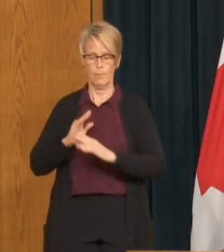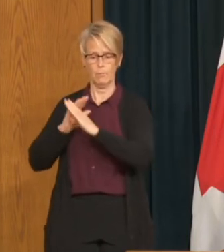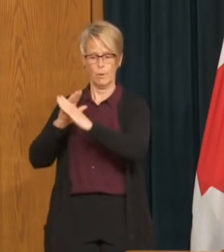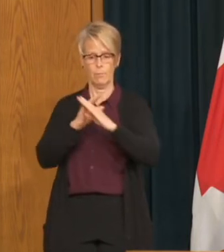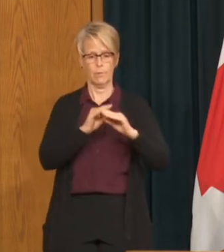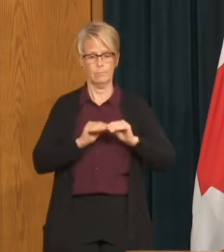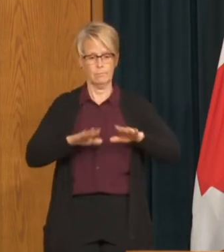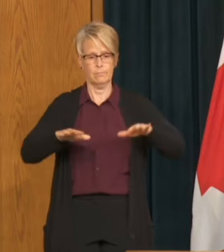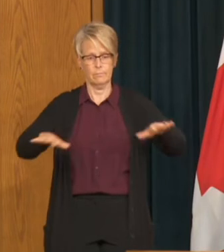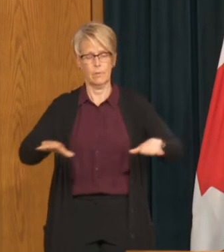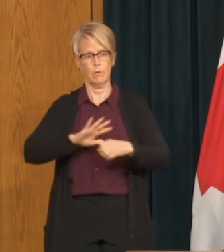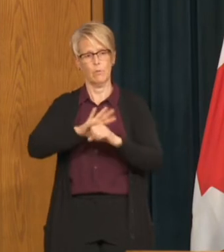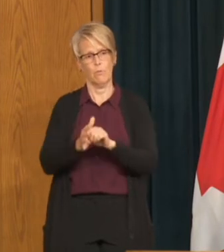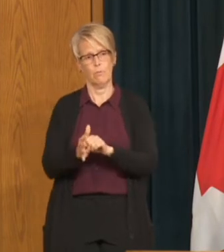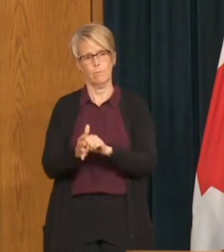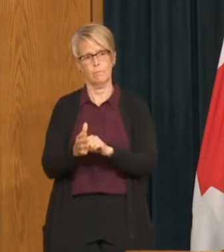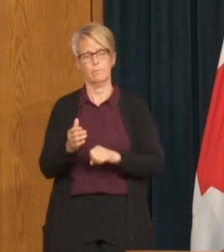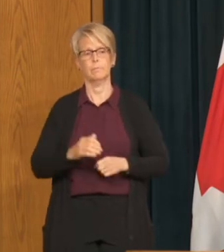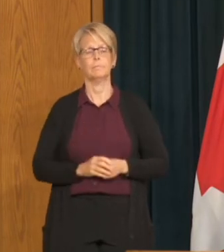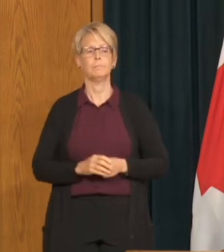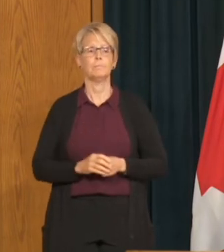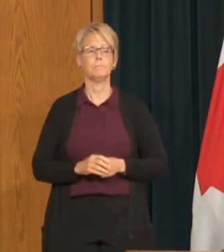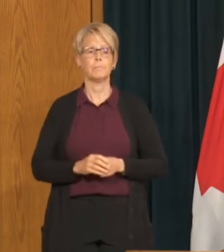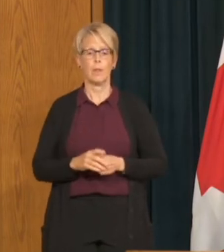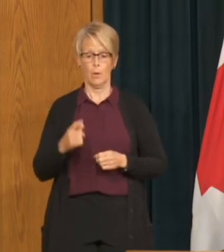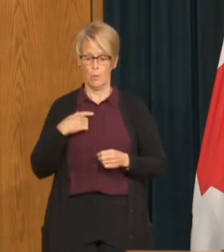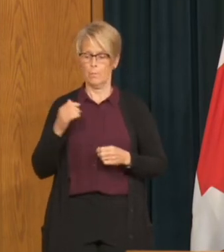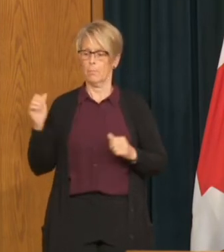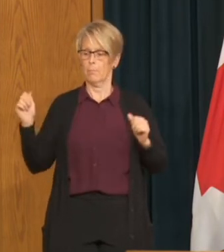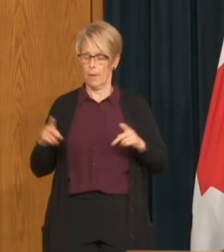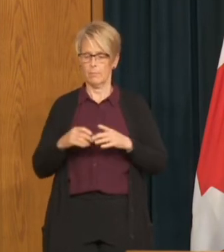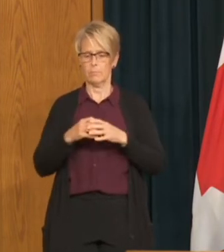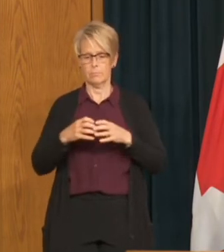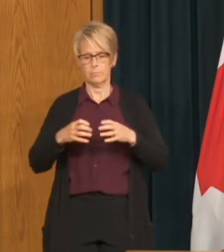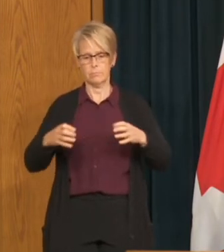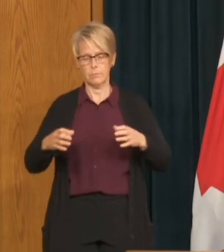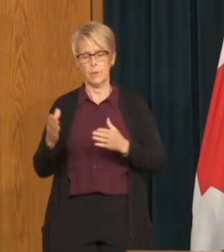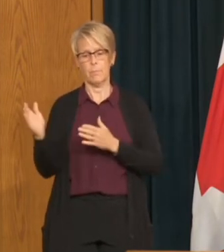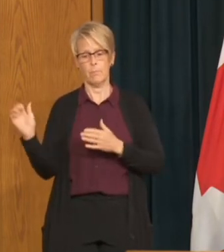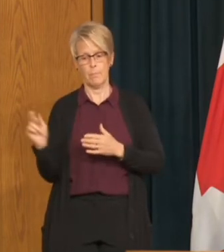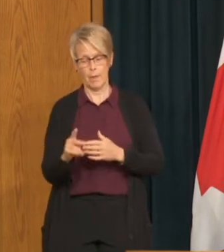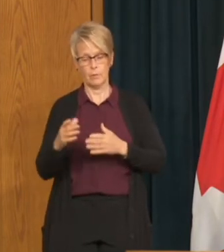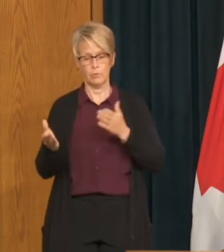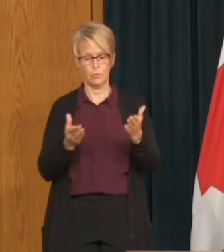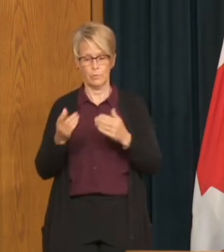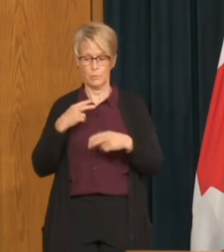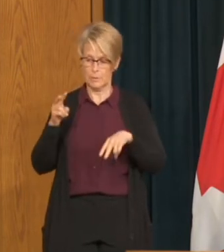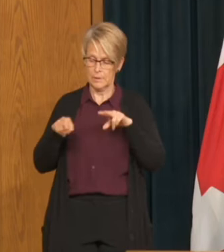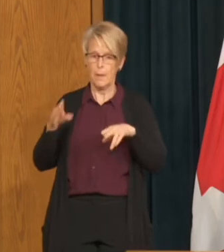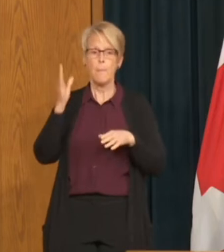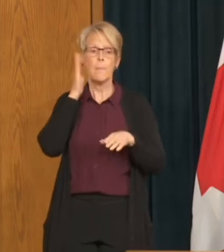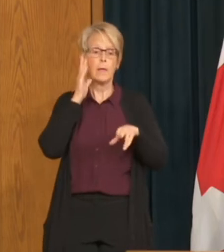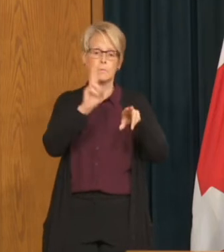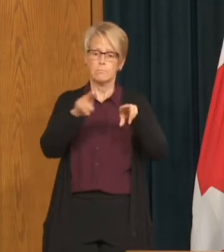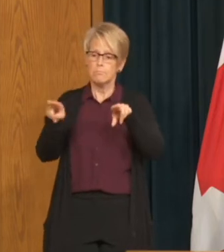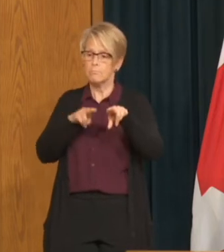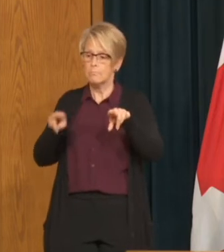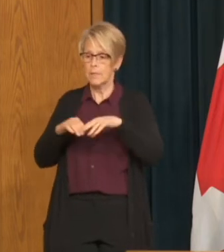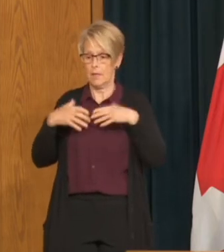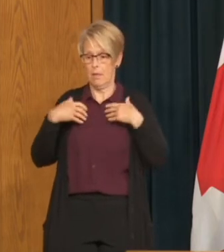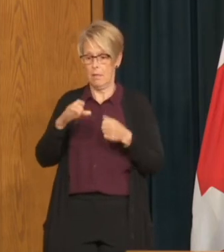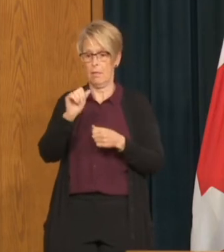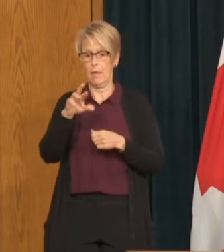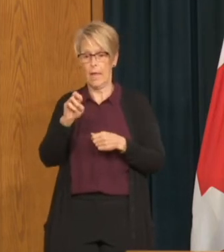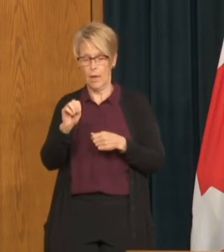COVID-19. As we move forward with resumption of services, we recognize that current available beds in our healthcare system will